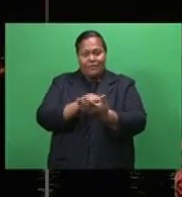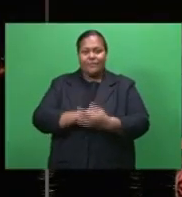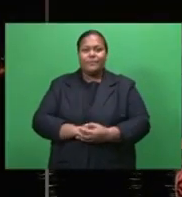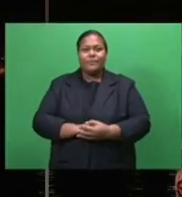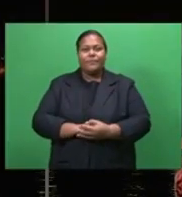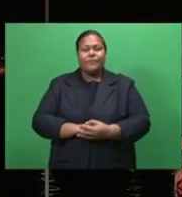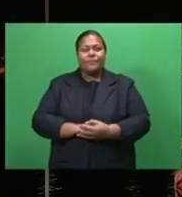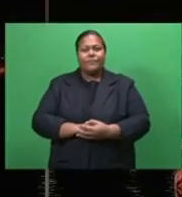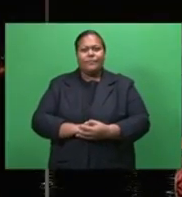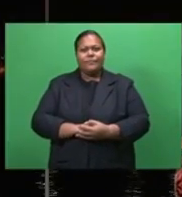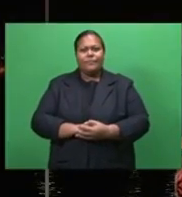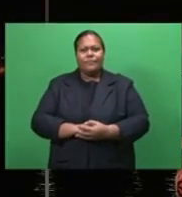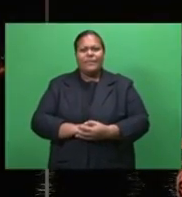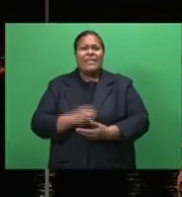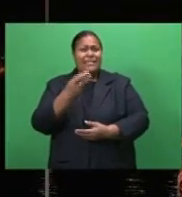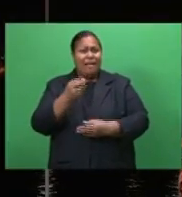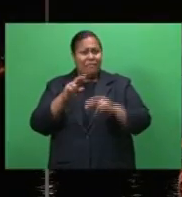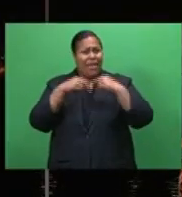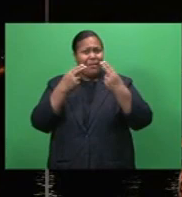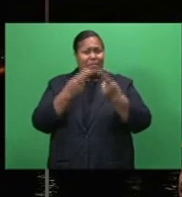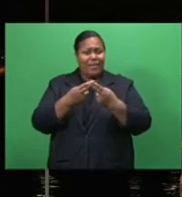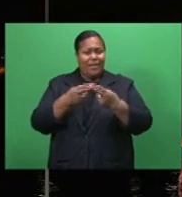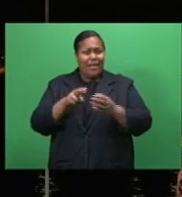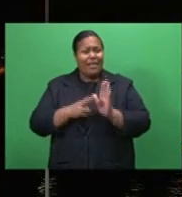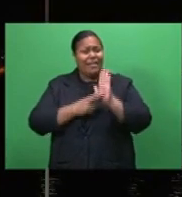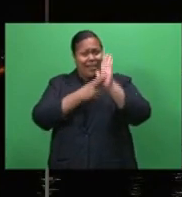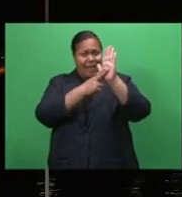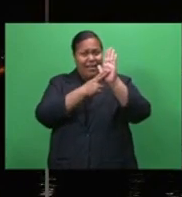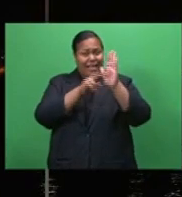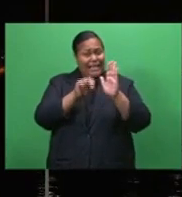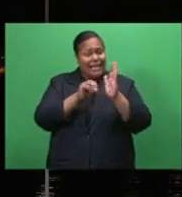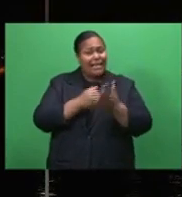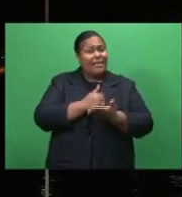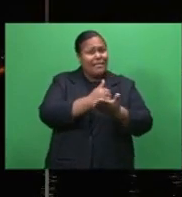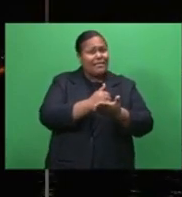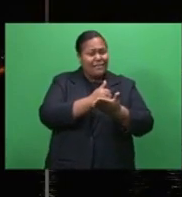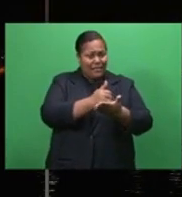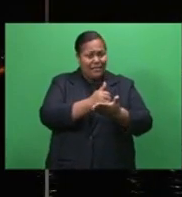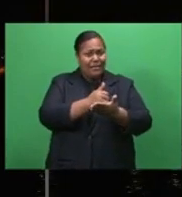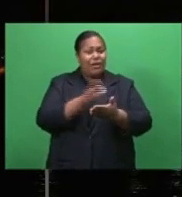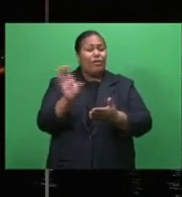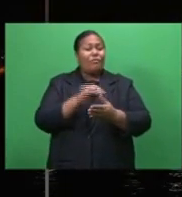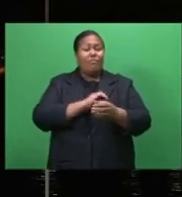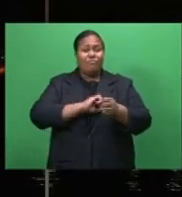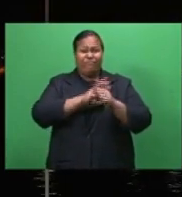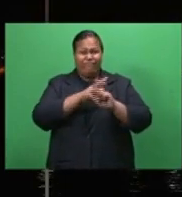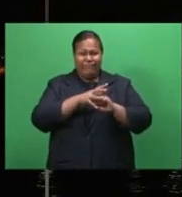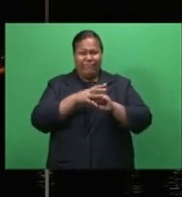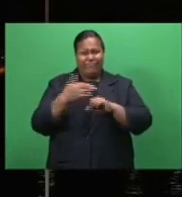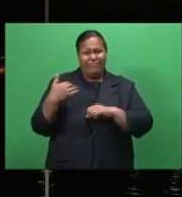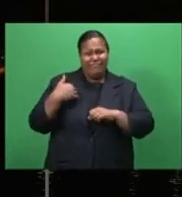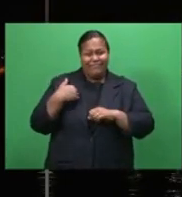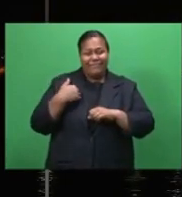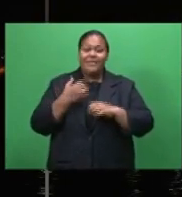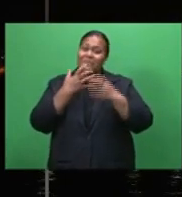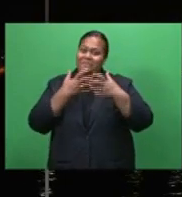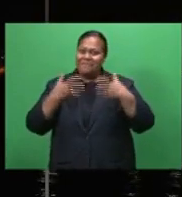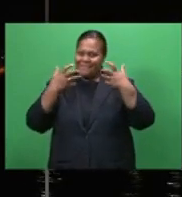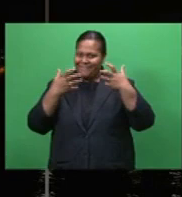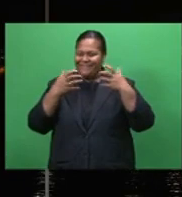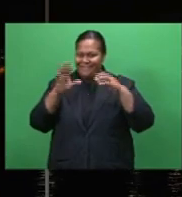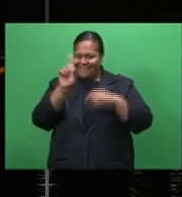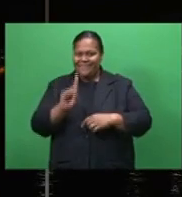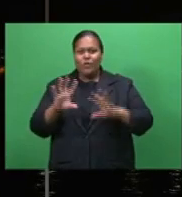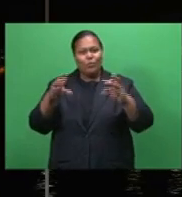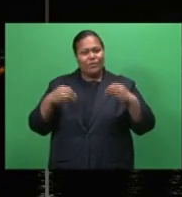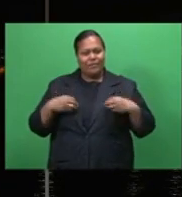A few families in Nandi that are currently in need of assistance due to the impacts of COVID-19 were all smiles today as they received a